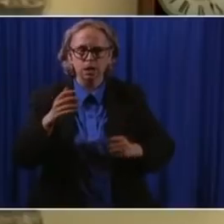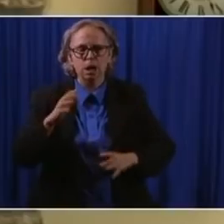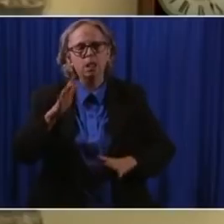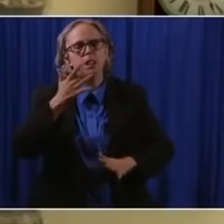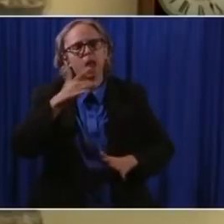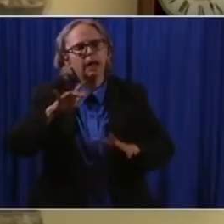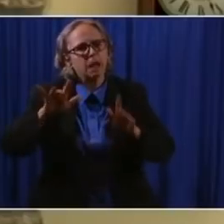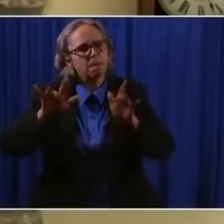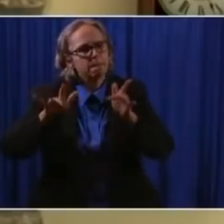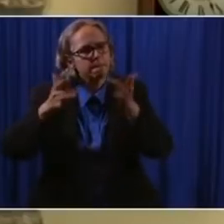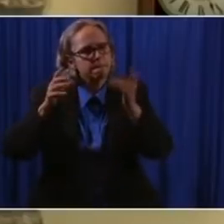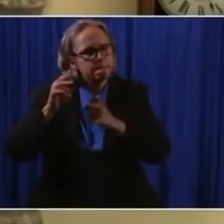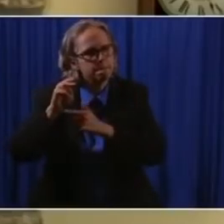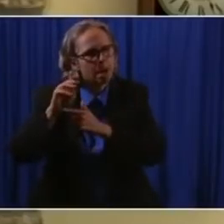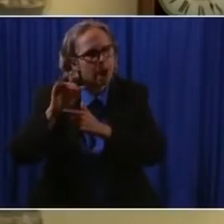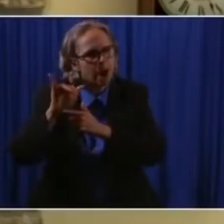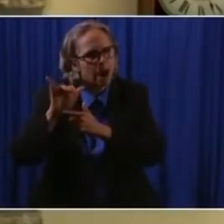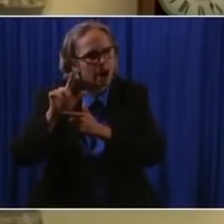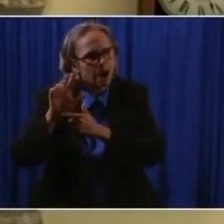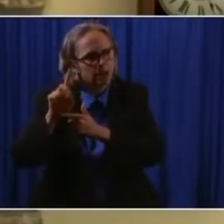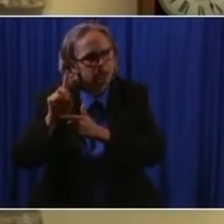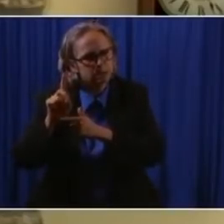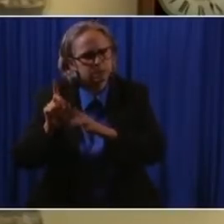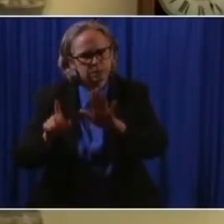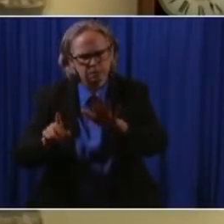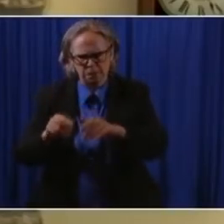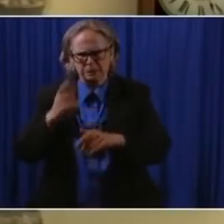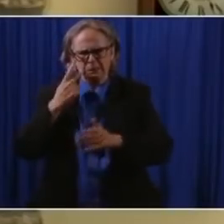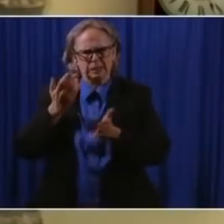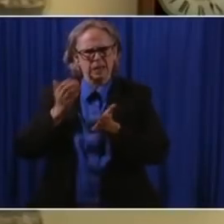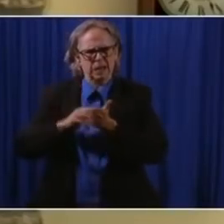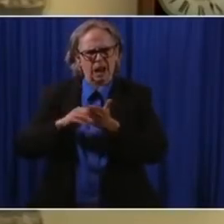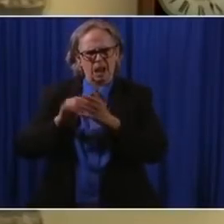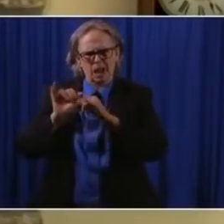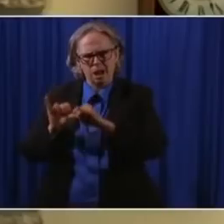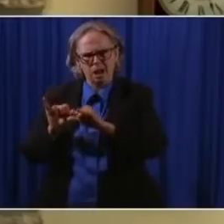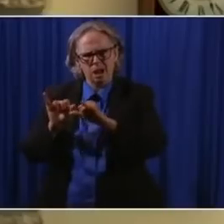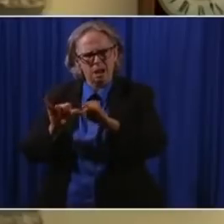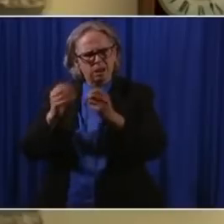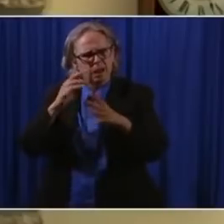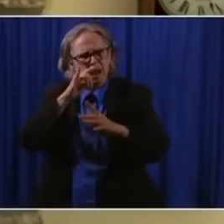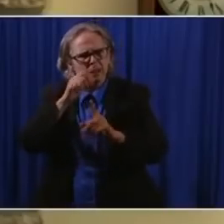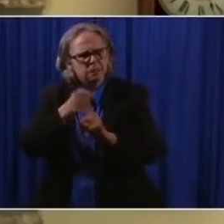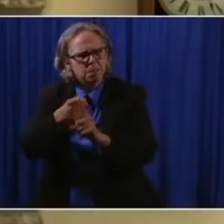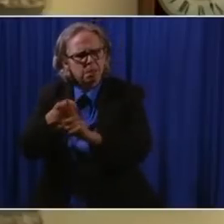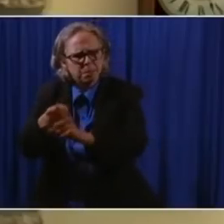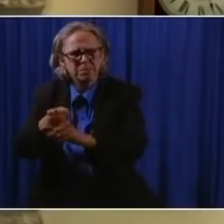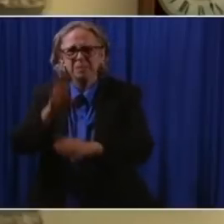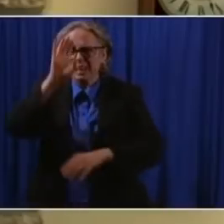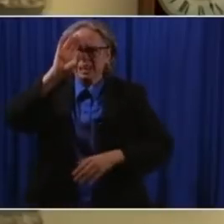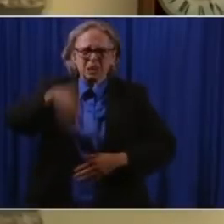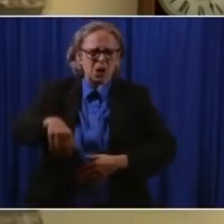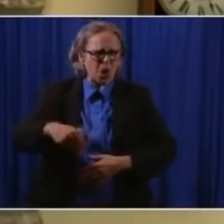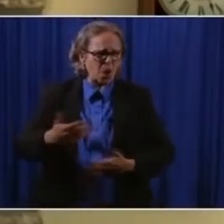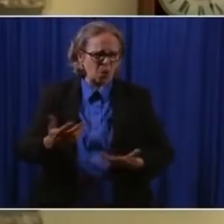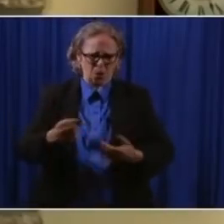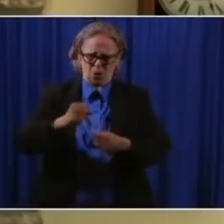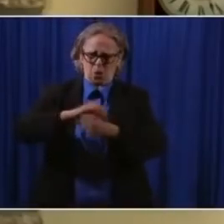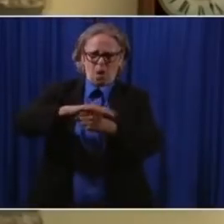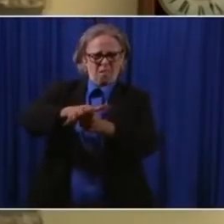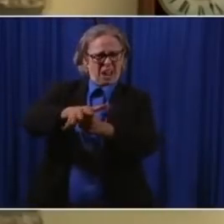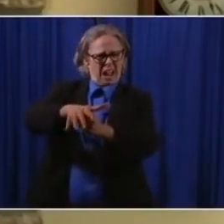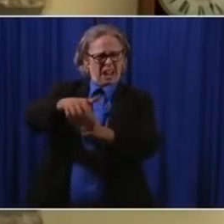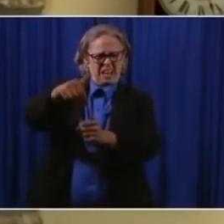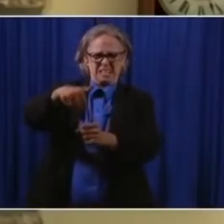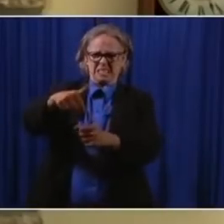But based upon that and based upon what other people are reporting, we know that this does go